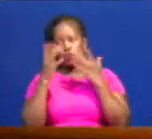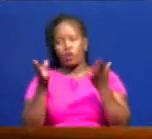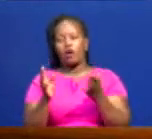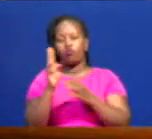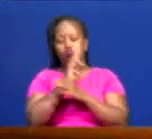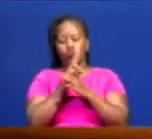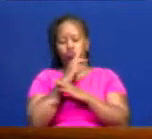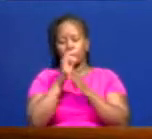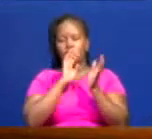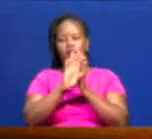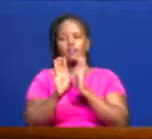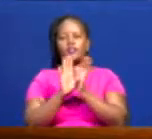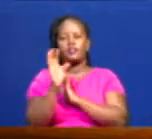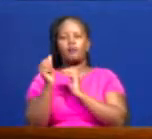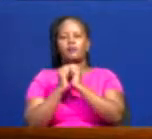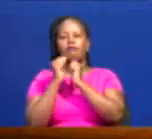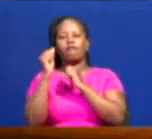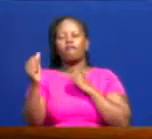15 entities,